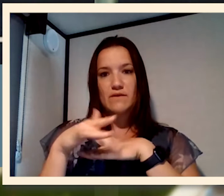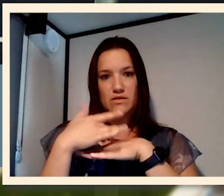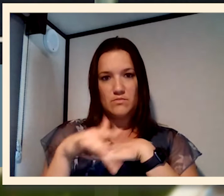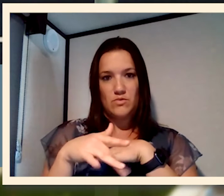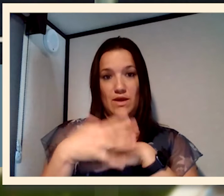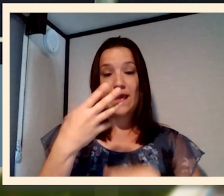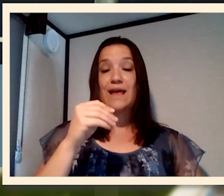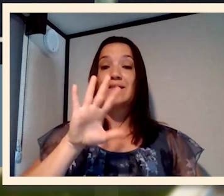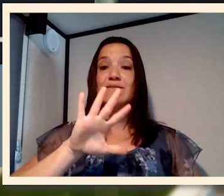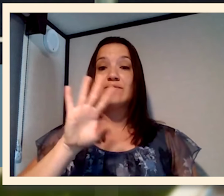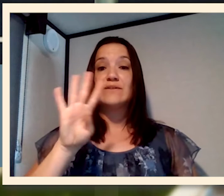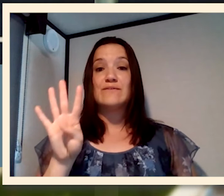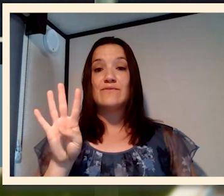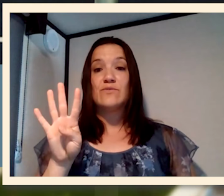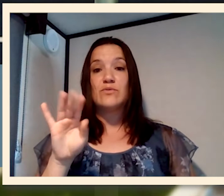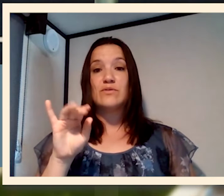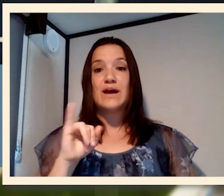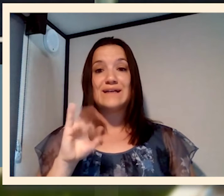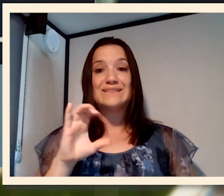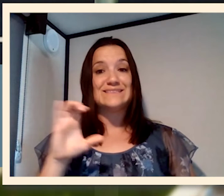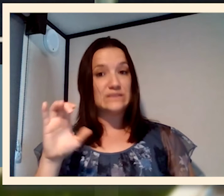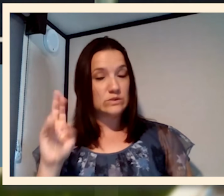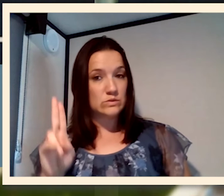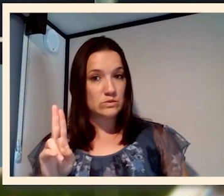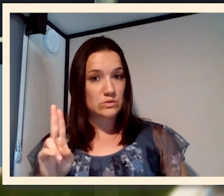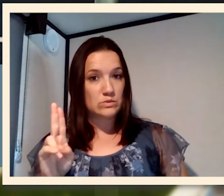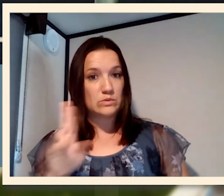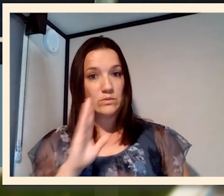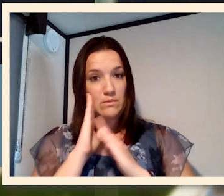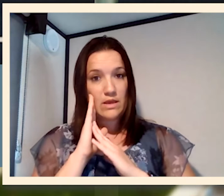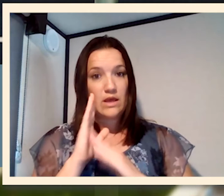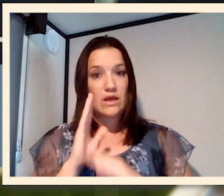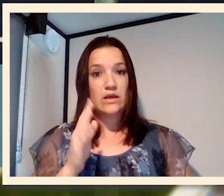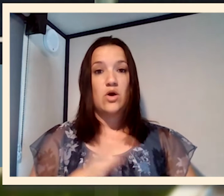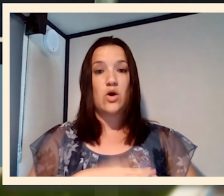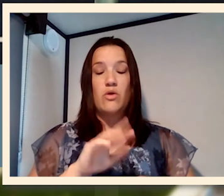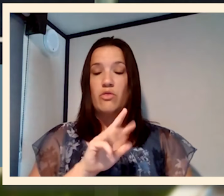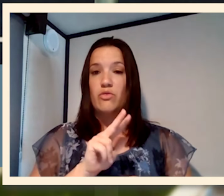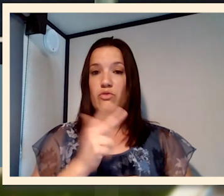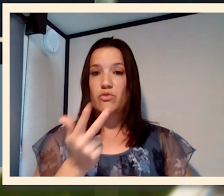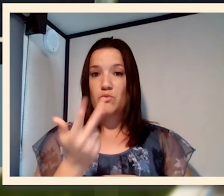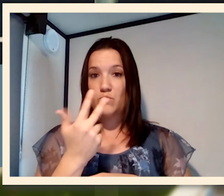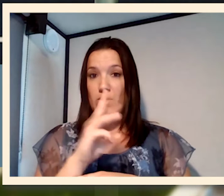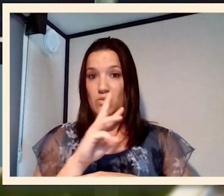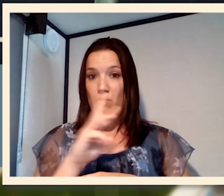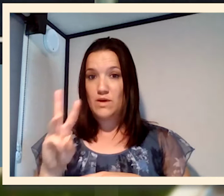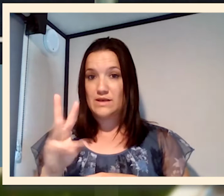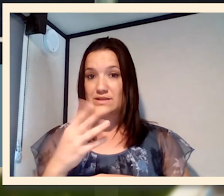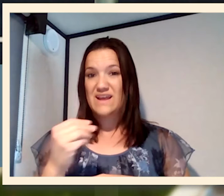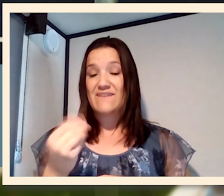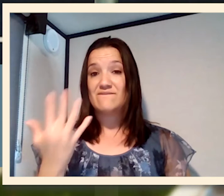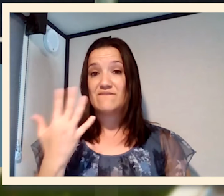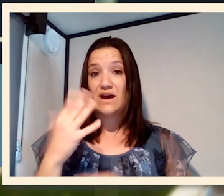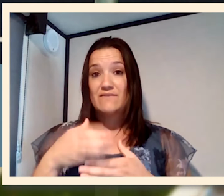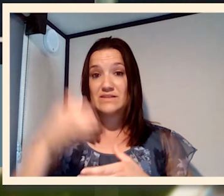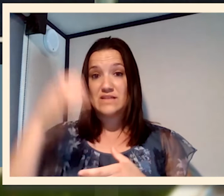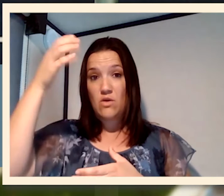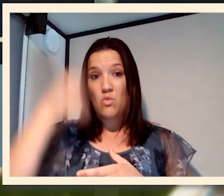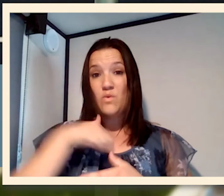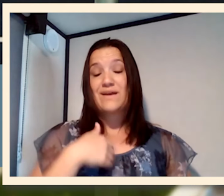13 of them were open this morning, and of the 54 intermediate critical care unit beds on 3 West and